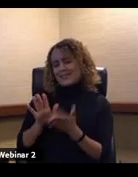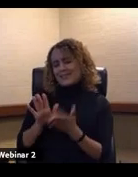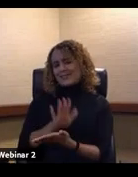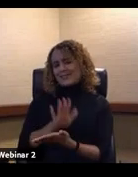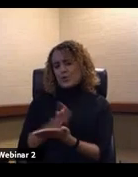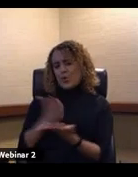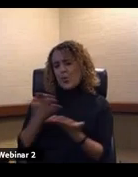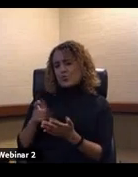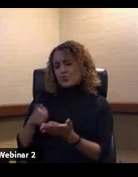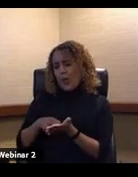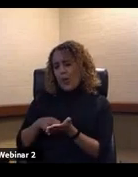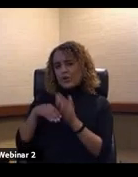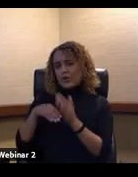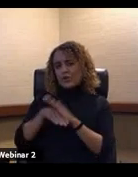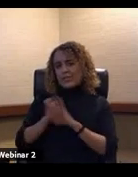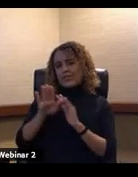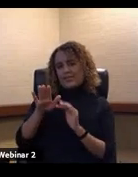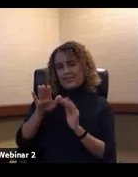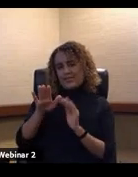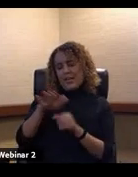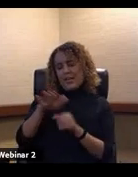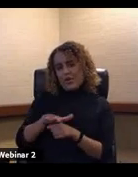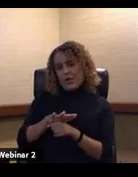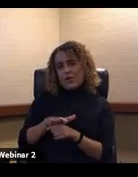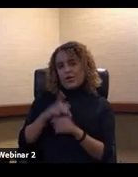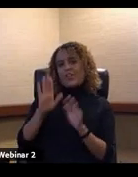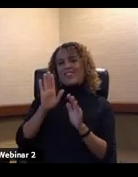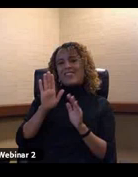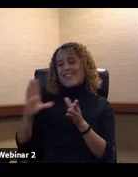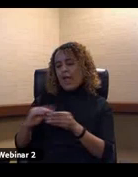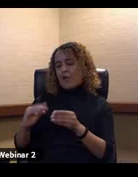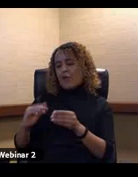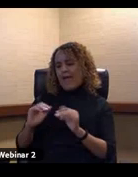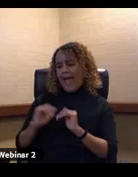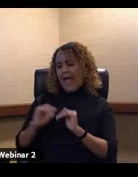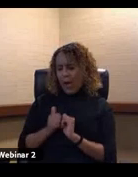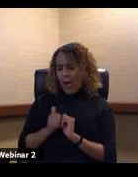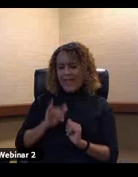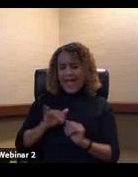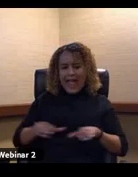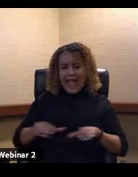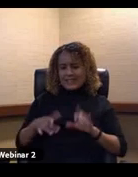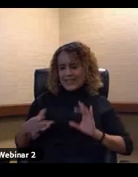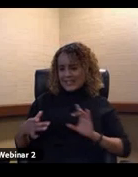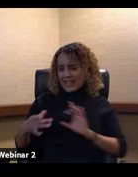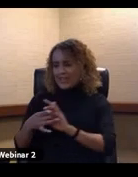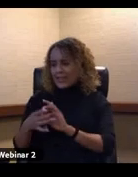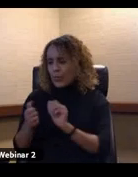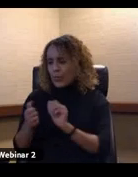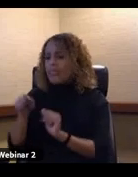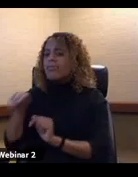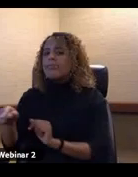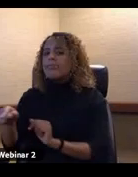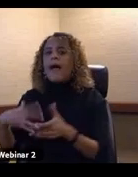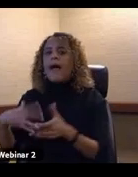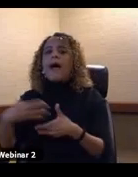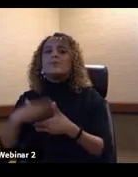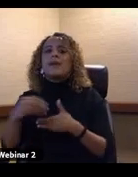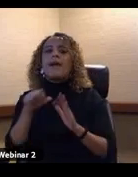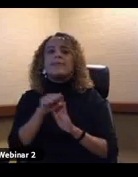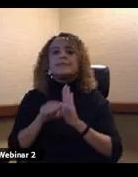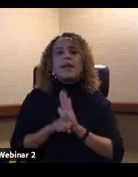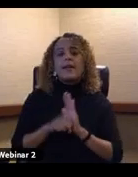the what's required under different sections, such as the narrative, you have to say why the activity or how the activity is linked to services.